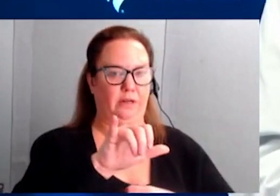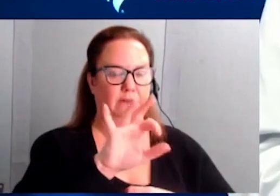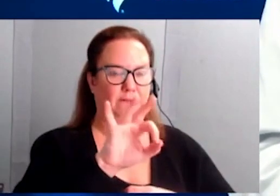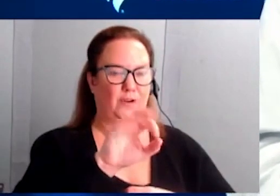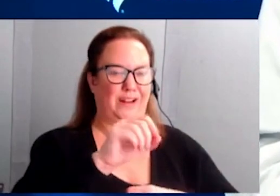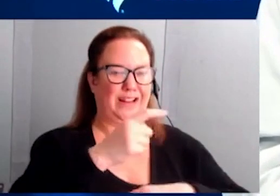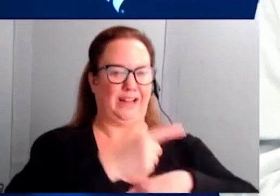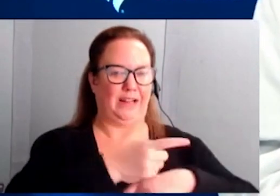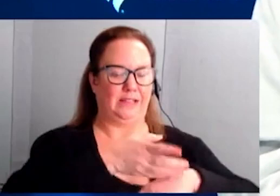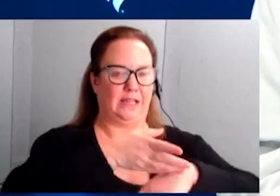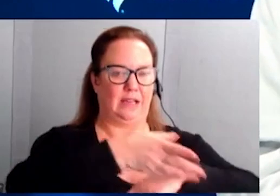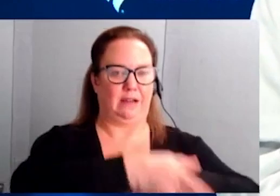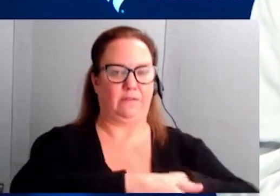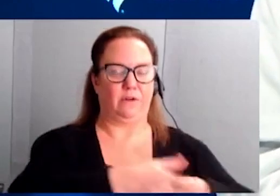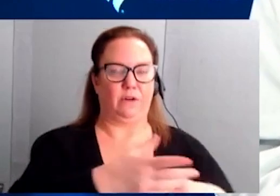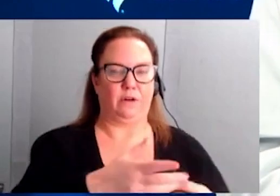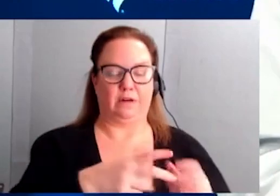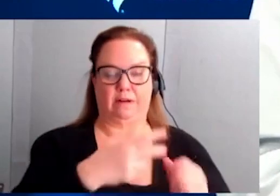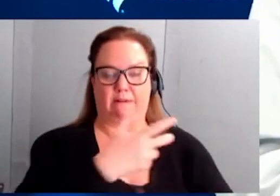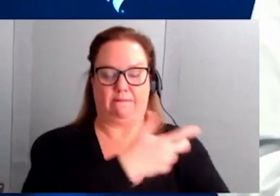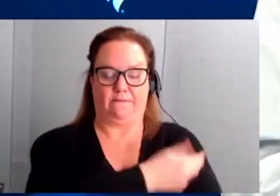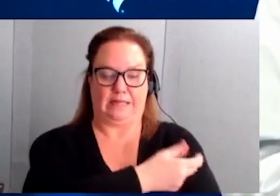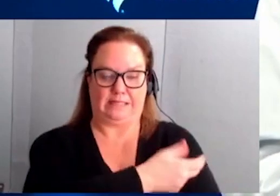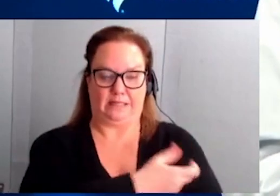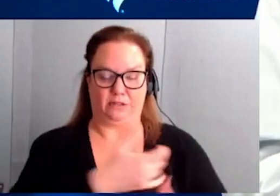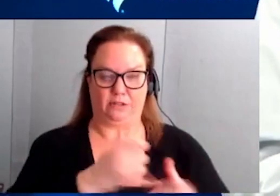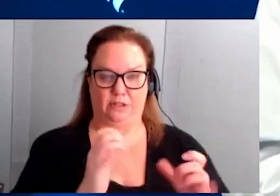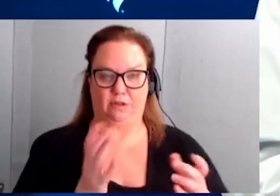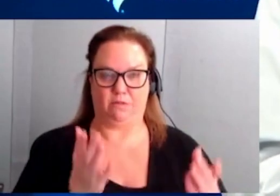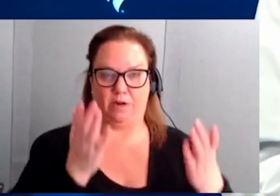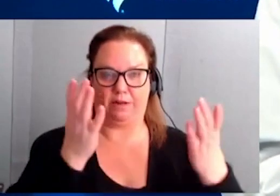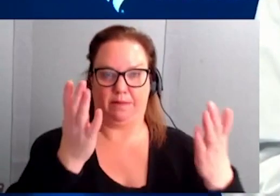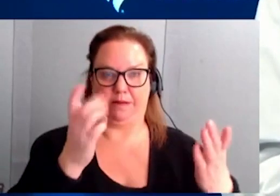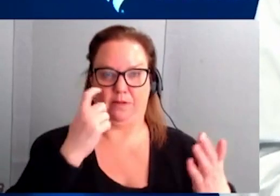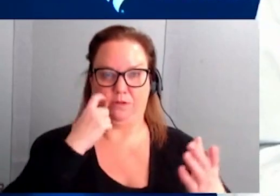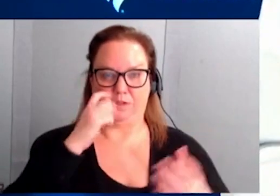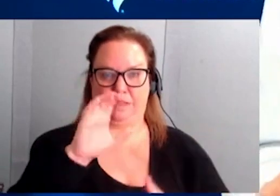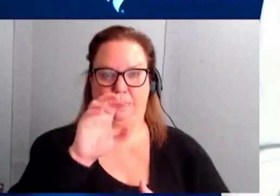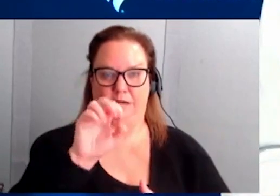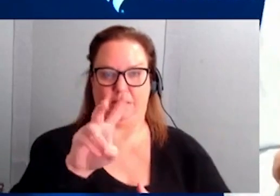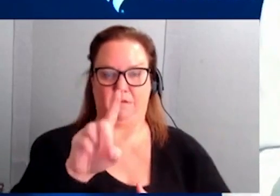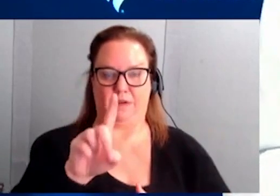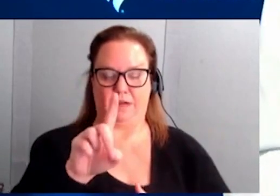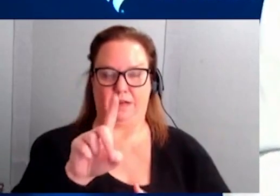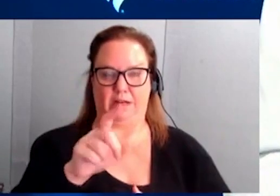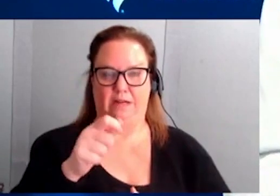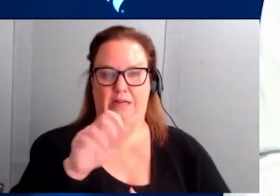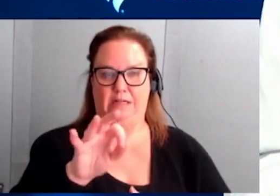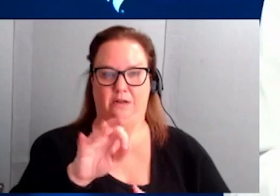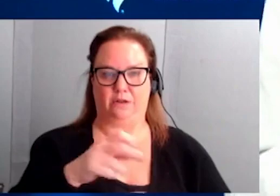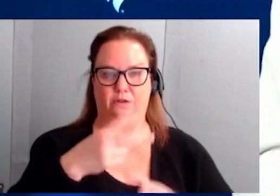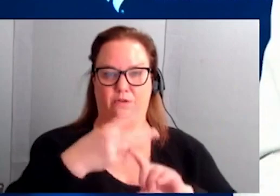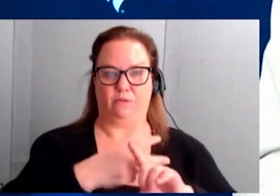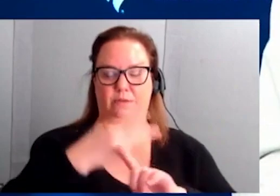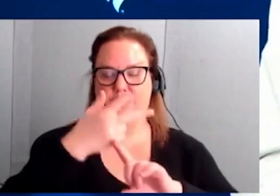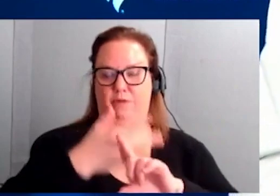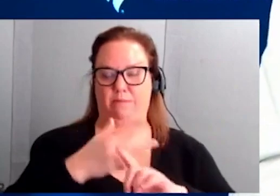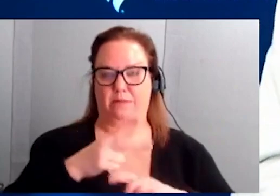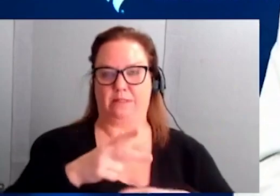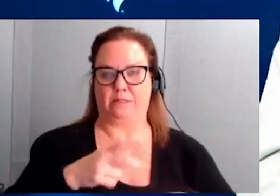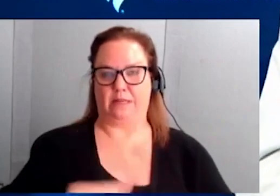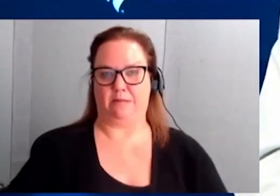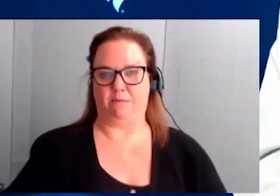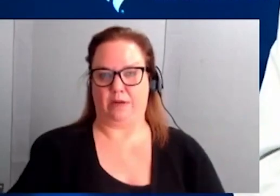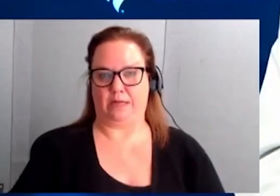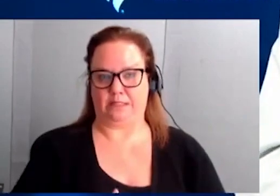Yeah. So is vaccination still going to be recommended if you've just had COVID-19, or can you wait 2 or 3 months before you do it in pregnancy,